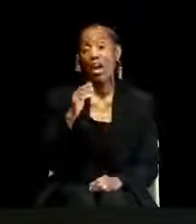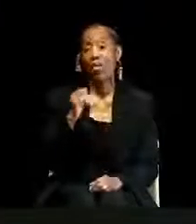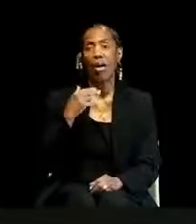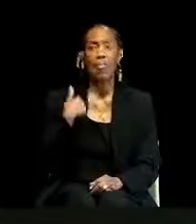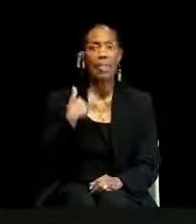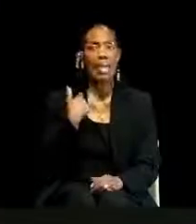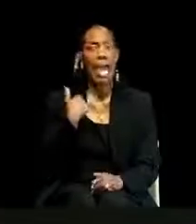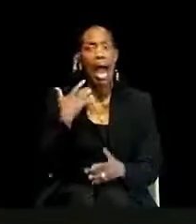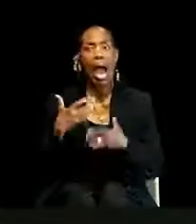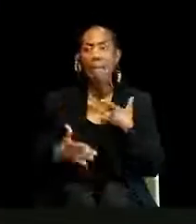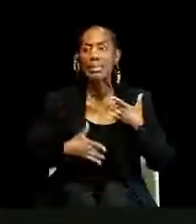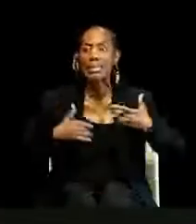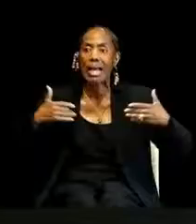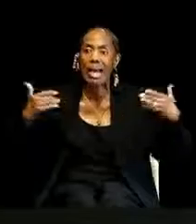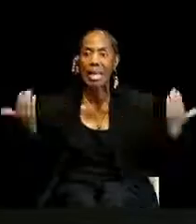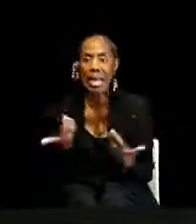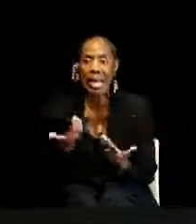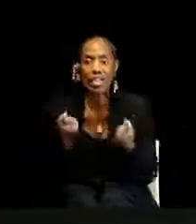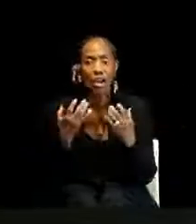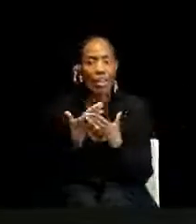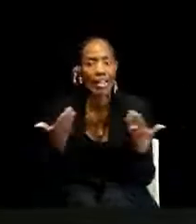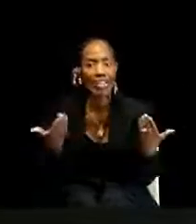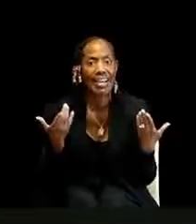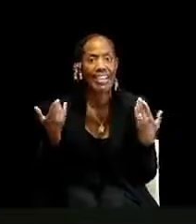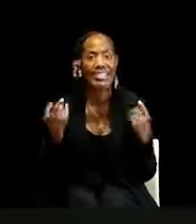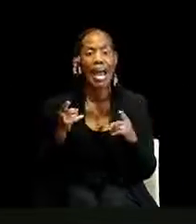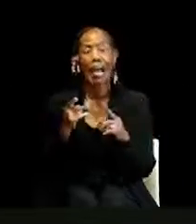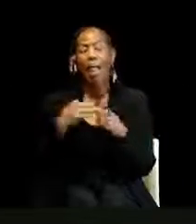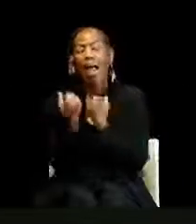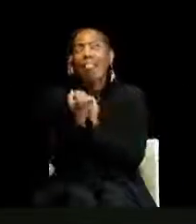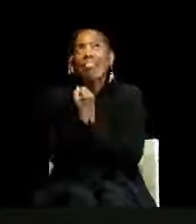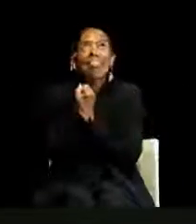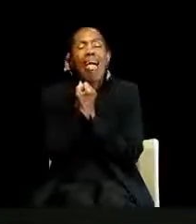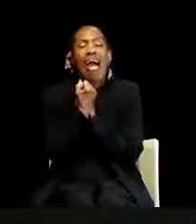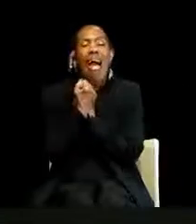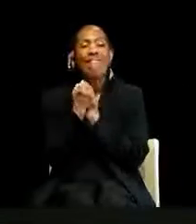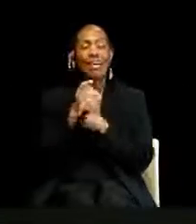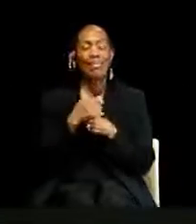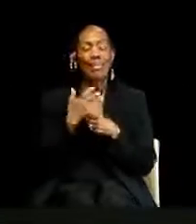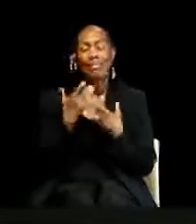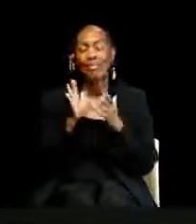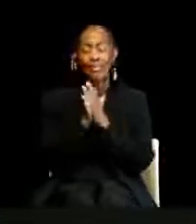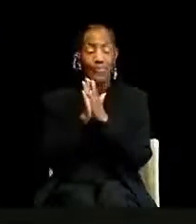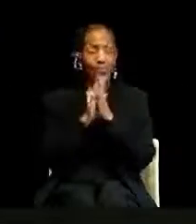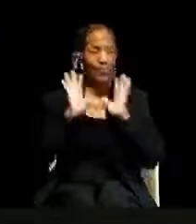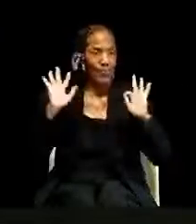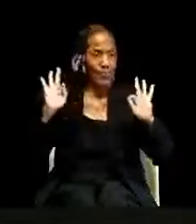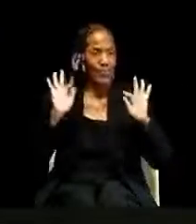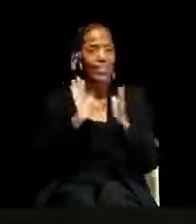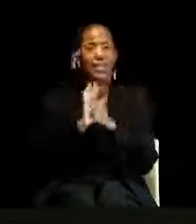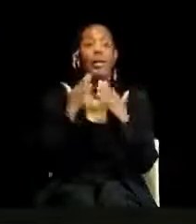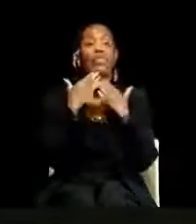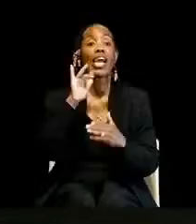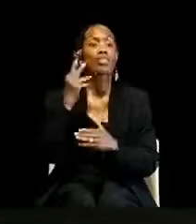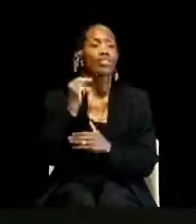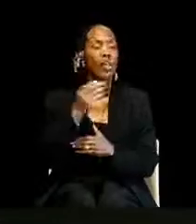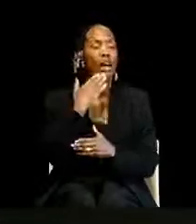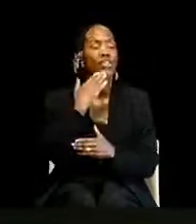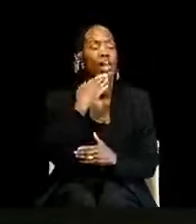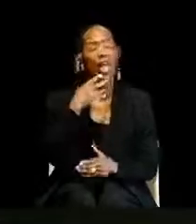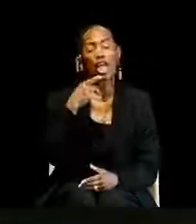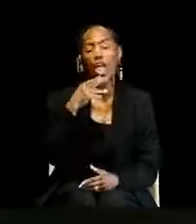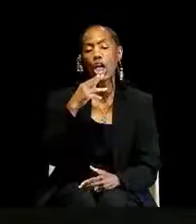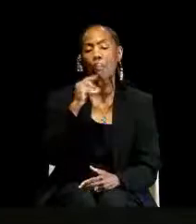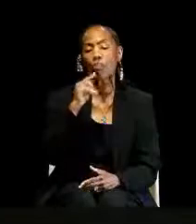so excited to be here. And there's so many faces that I love. This is so great. So exciting. Thank you, John. Thank you, the Pratt.